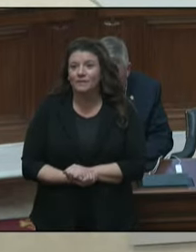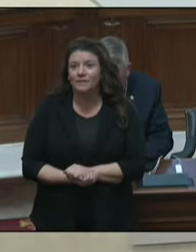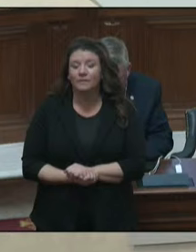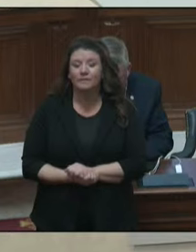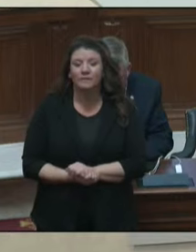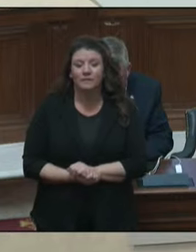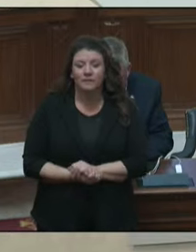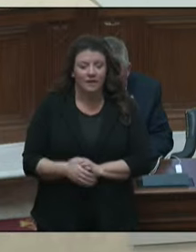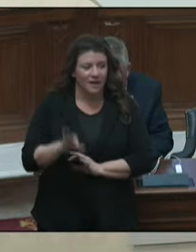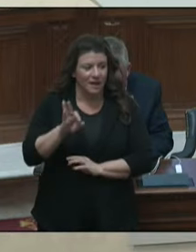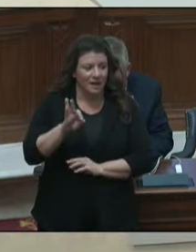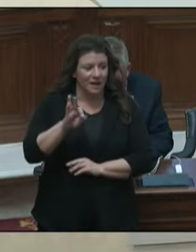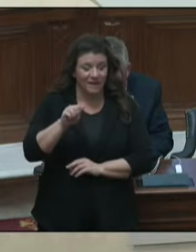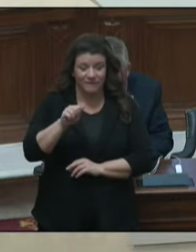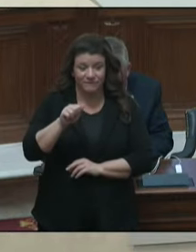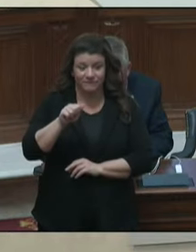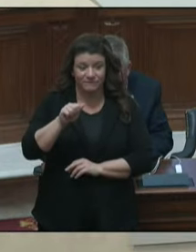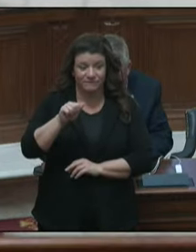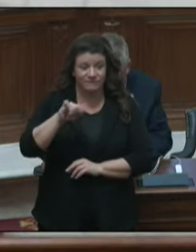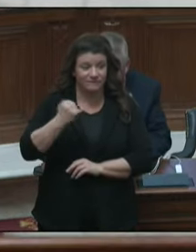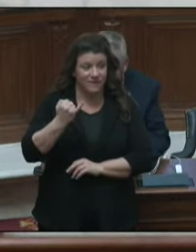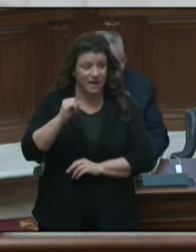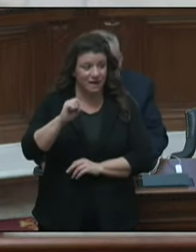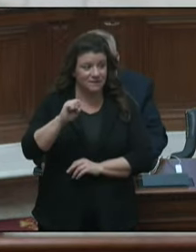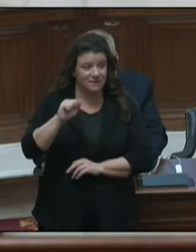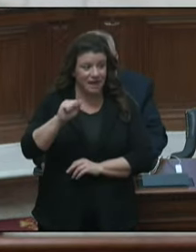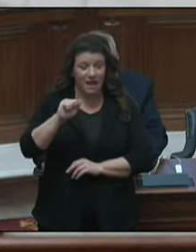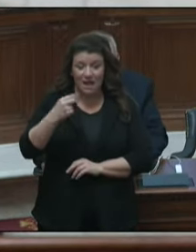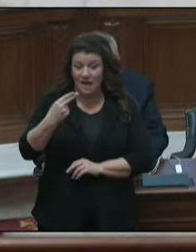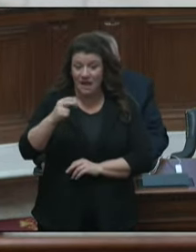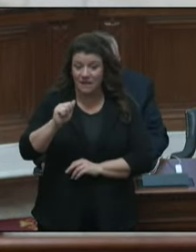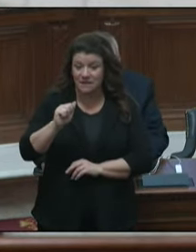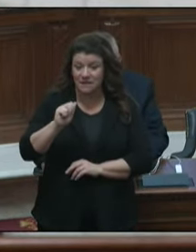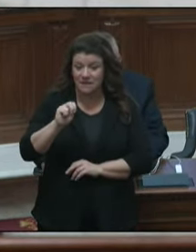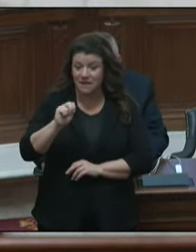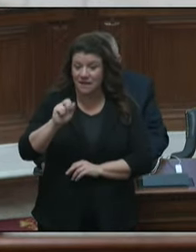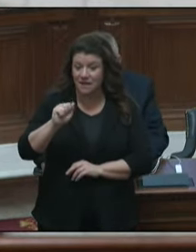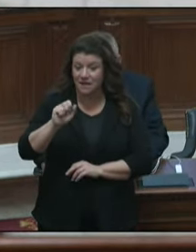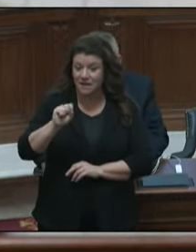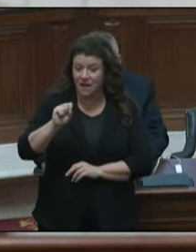And Faisal Hanafi, is he here? There he is.